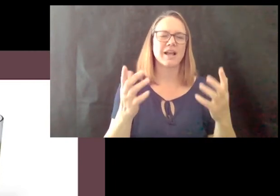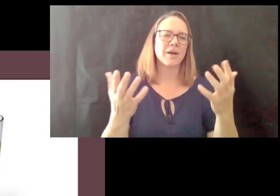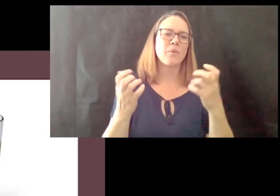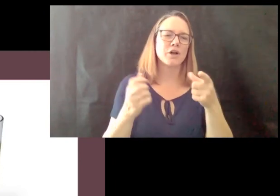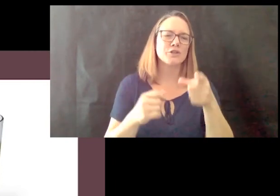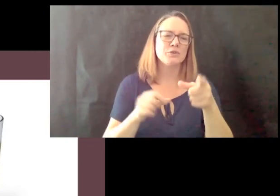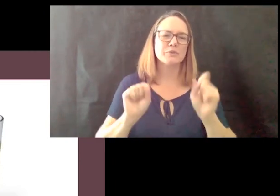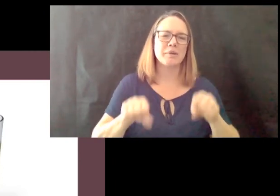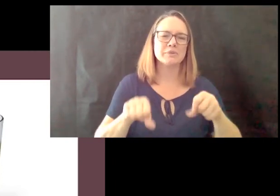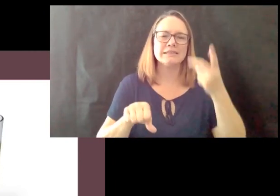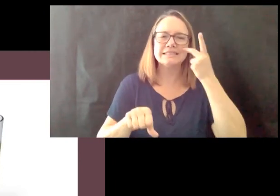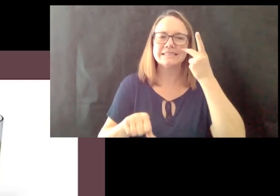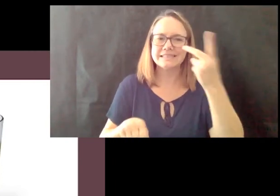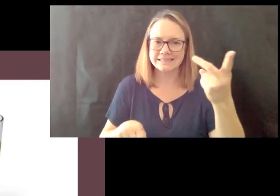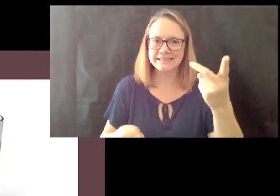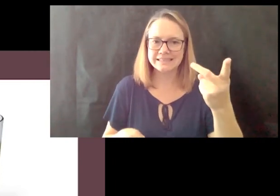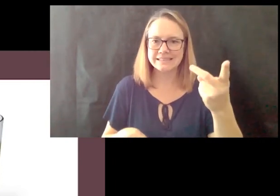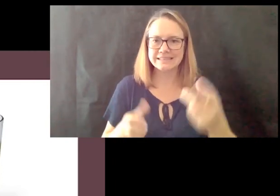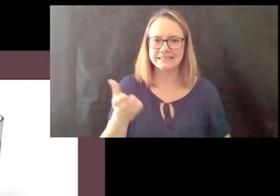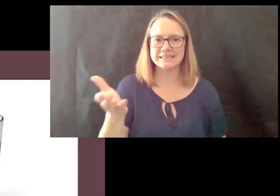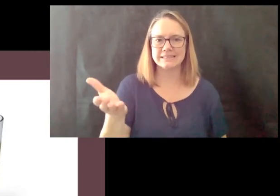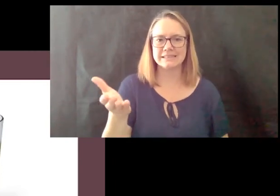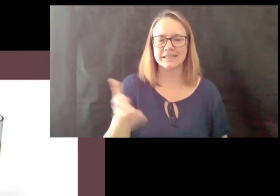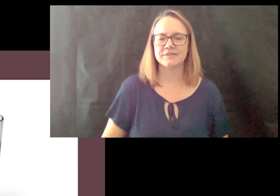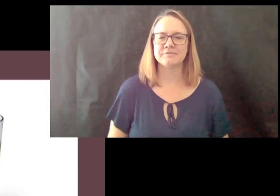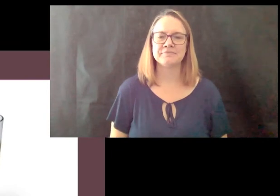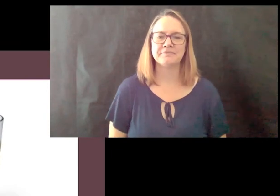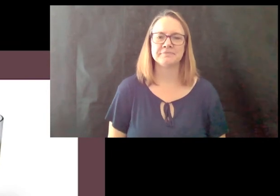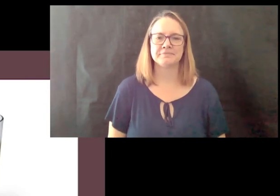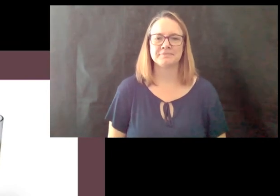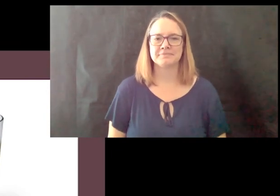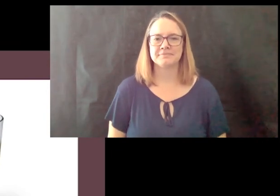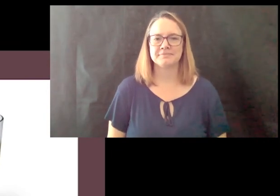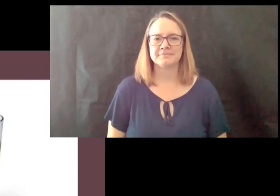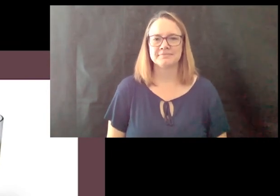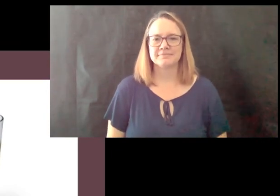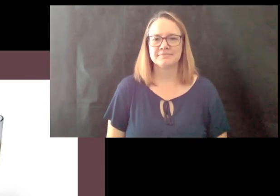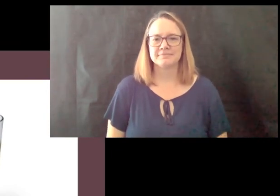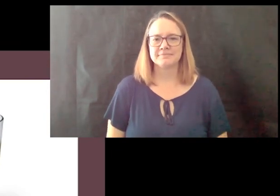visual representation to kind of help everybody see this.